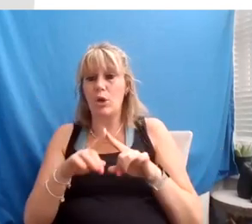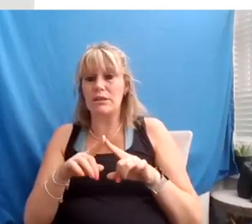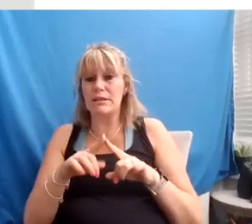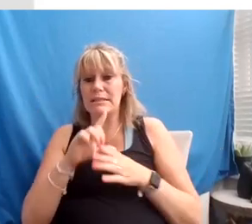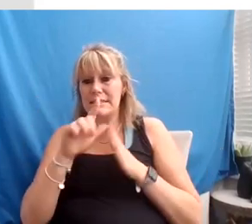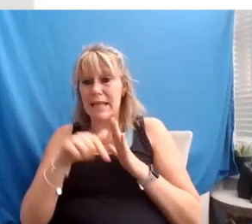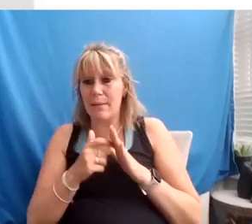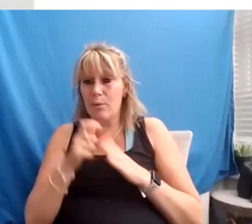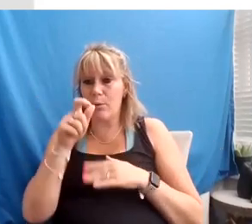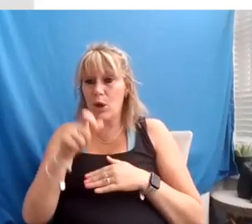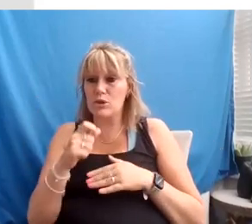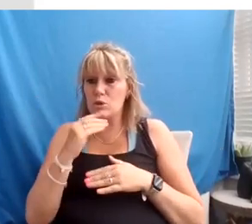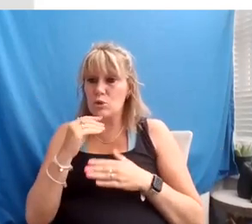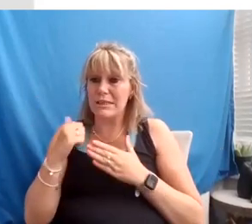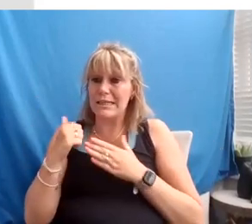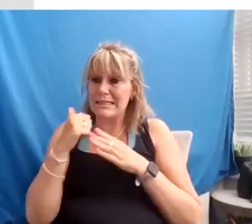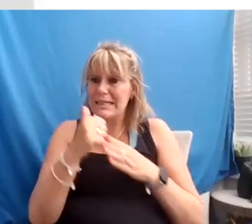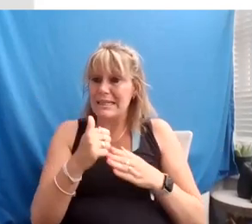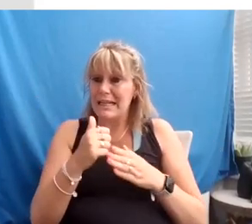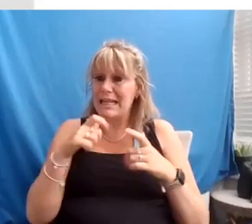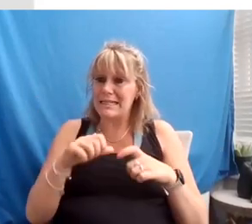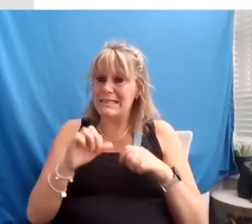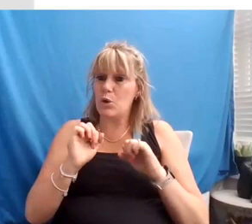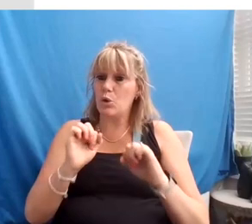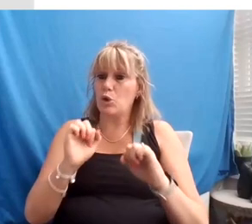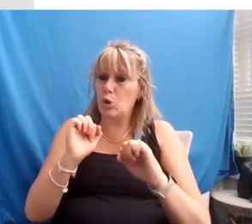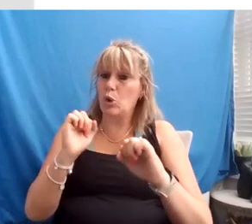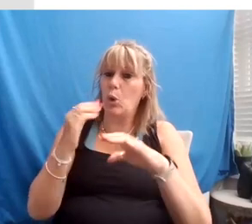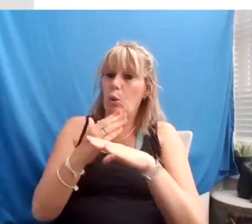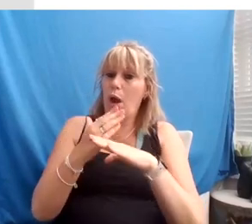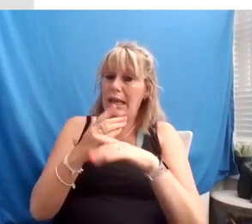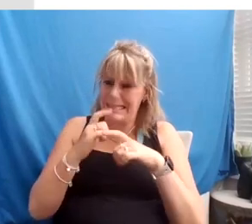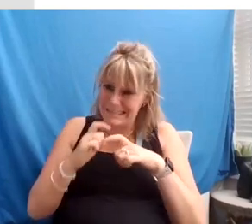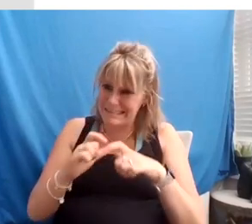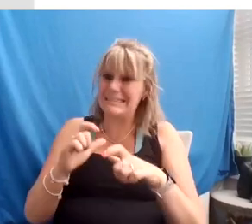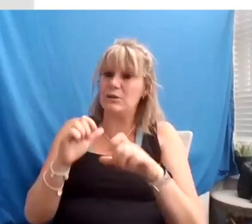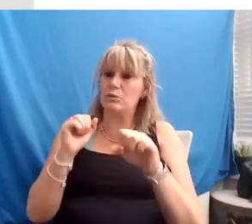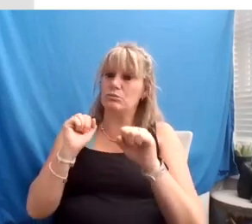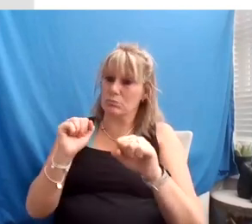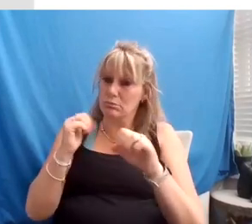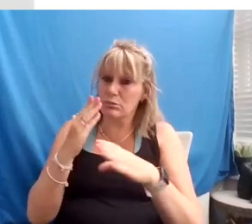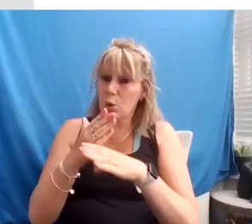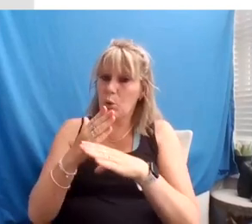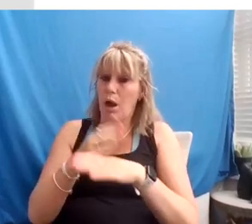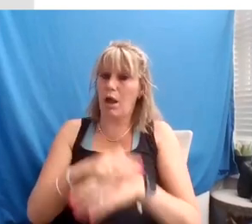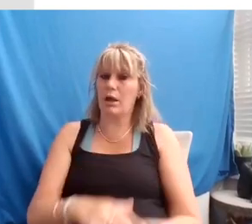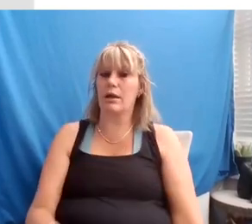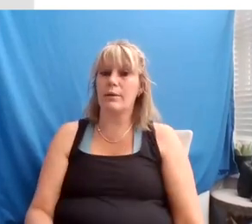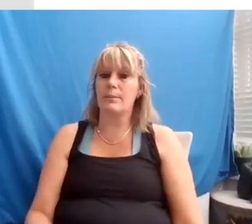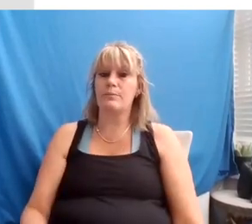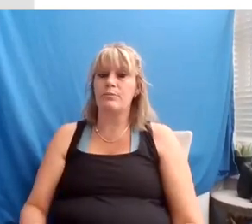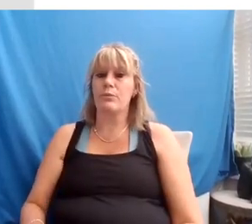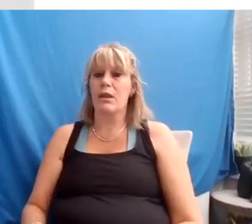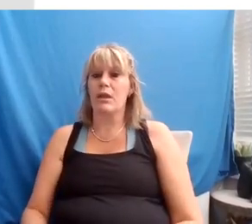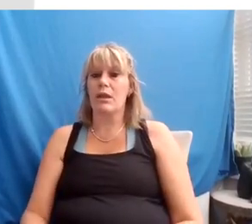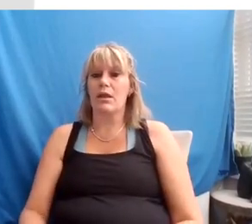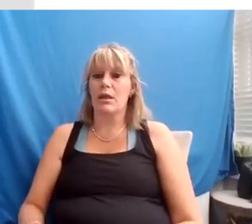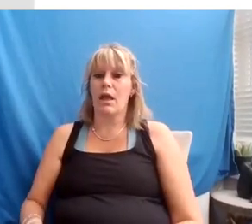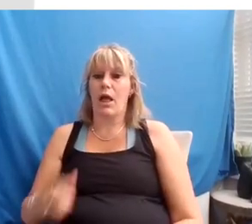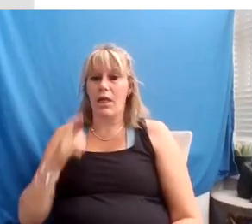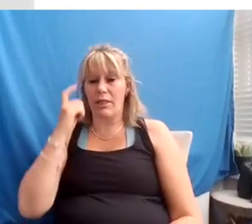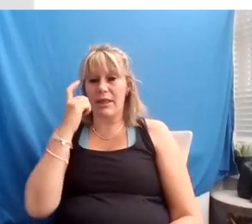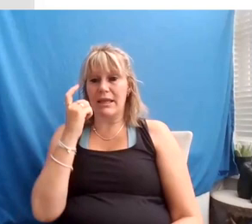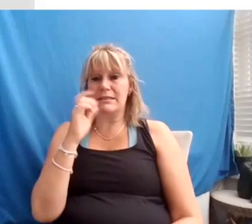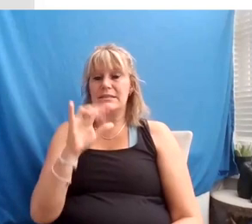using an assistant, it's still your, you know, you're the author of that work. I think, you know, sometimes I've collaborated with